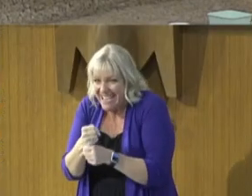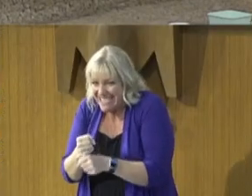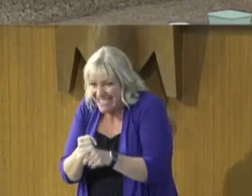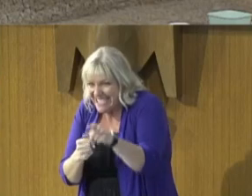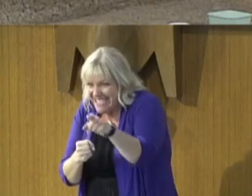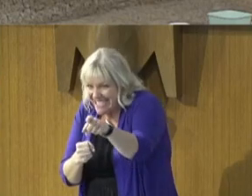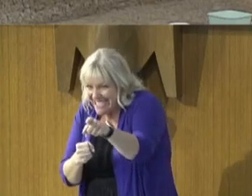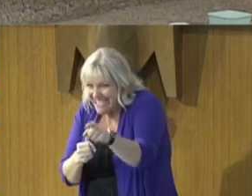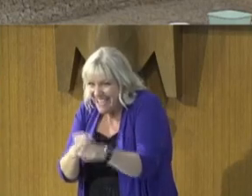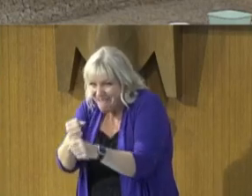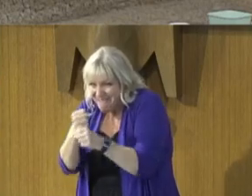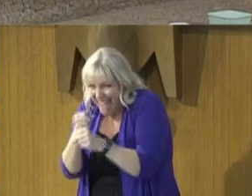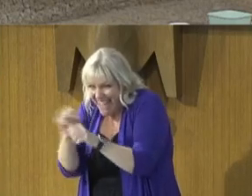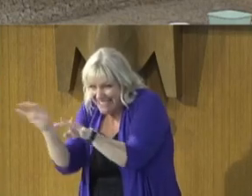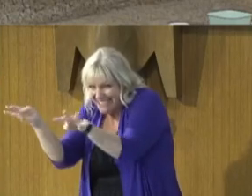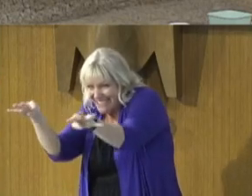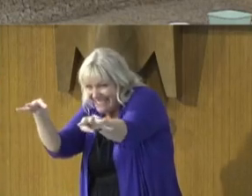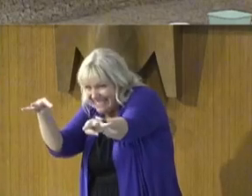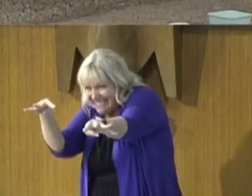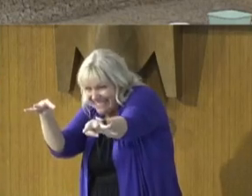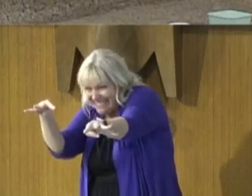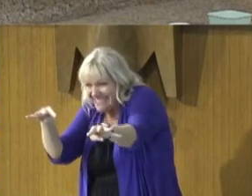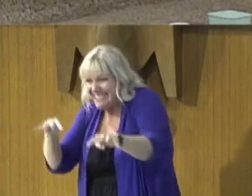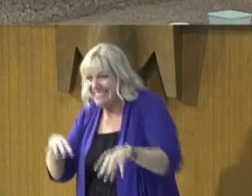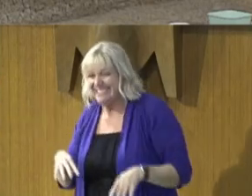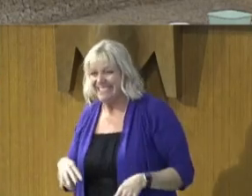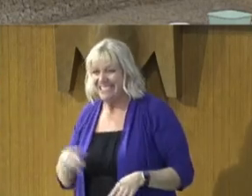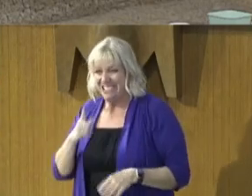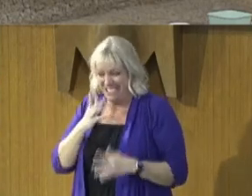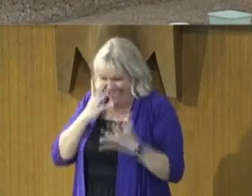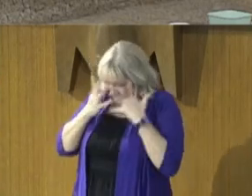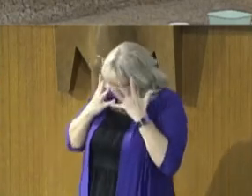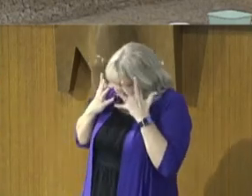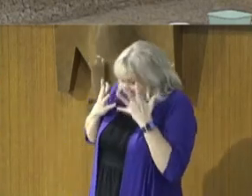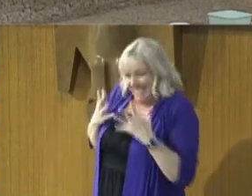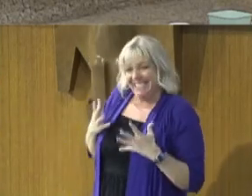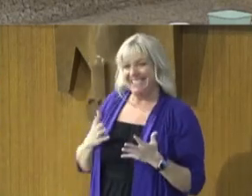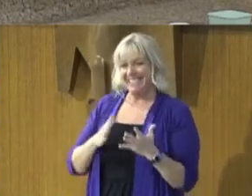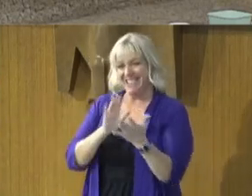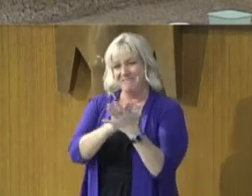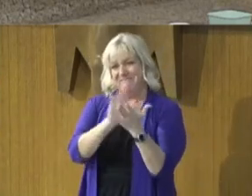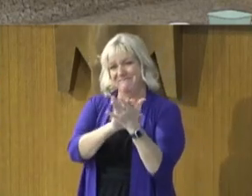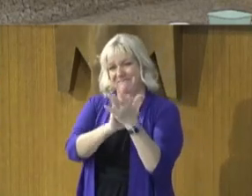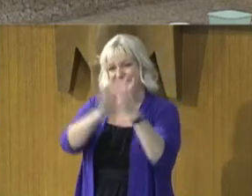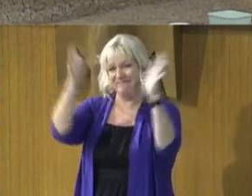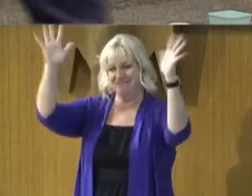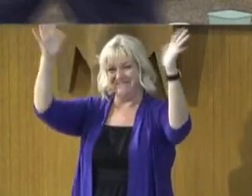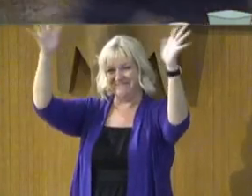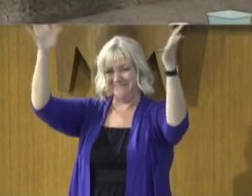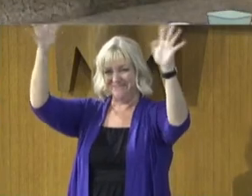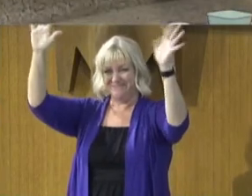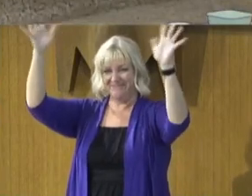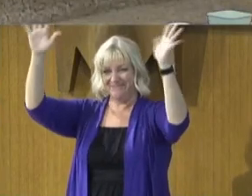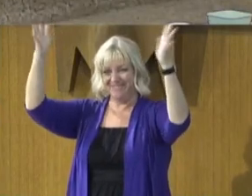but she's going to be recognized anyway. And so if we could just give her a round of applause.